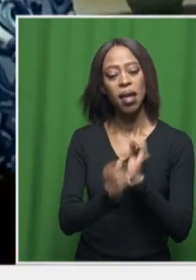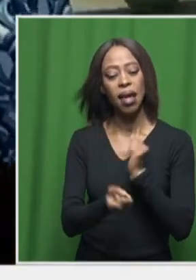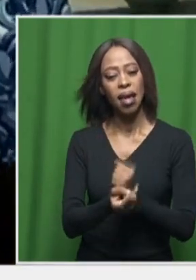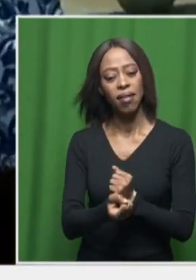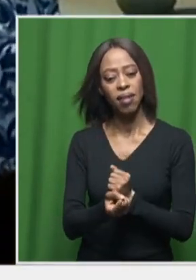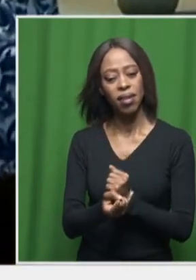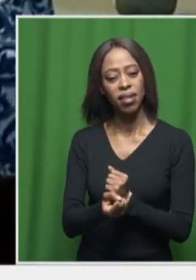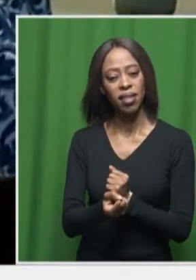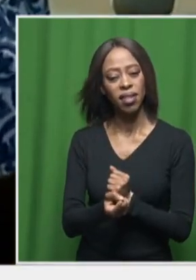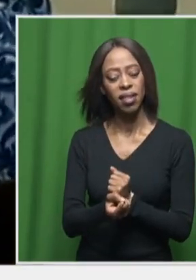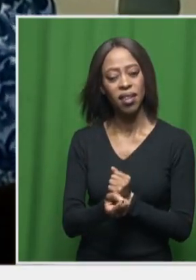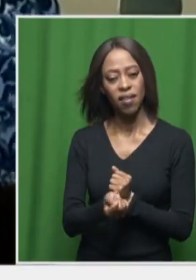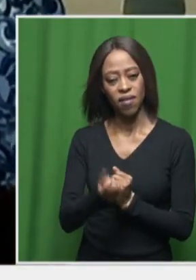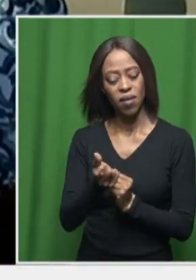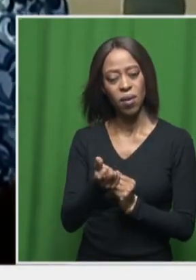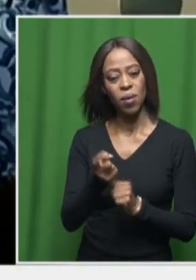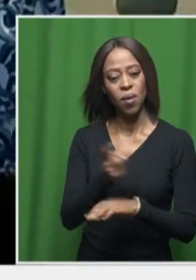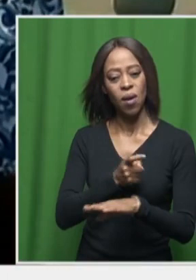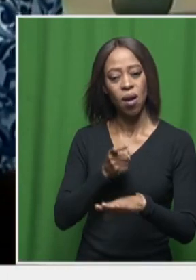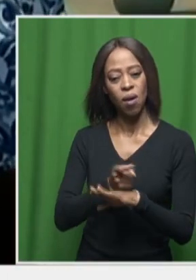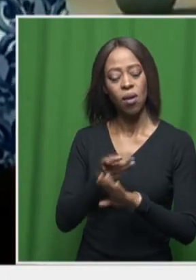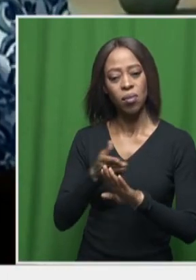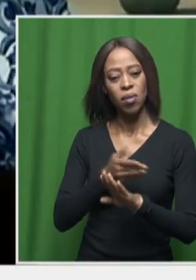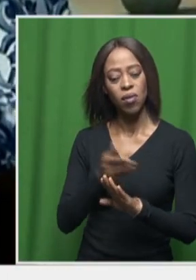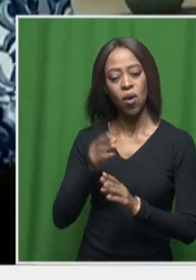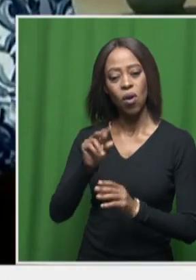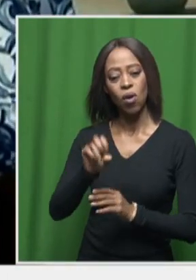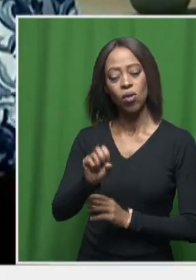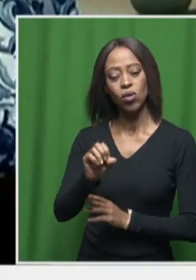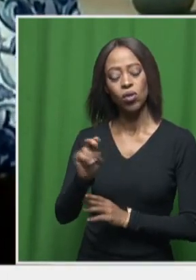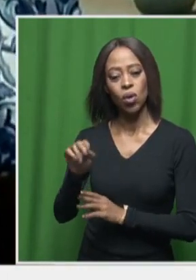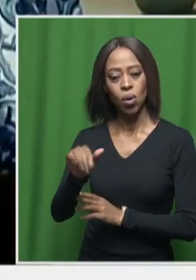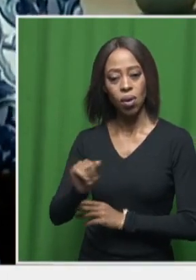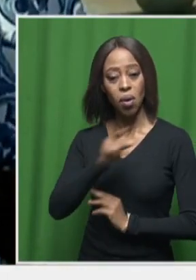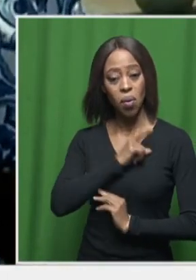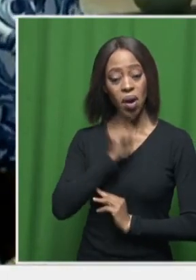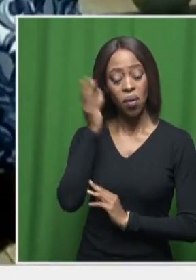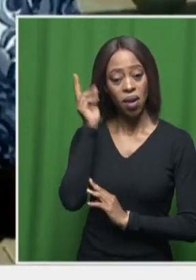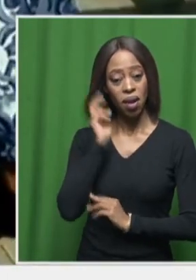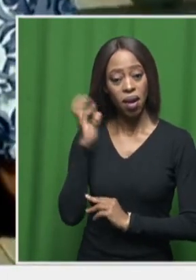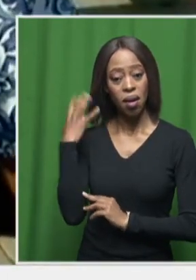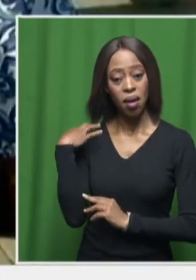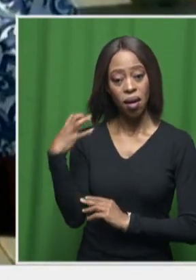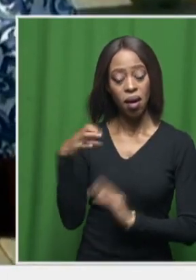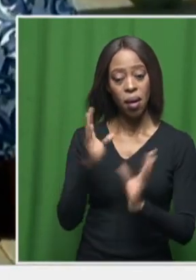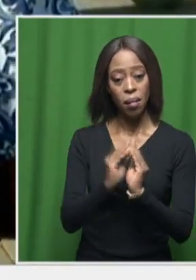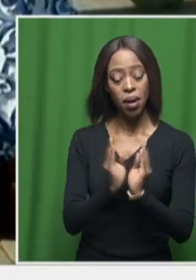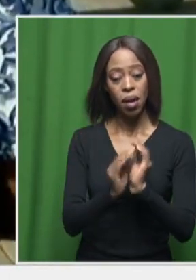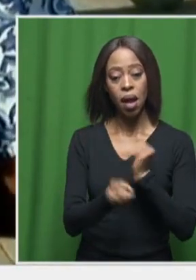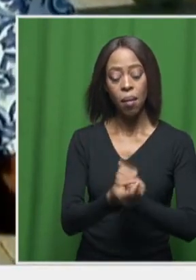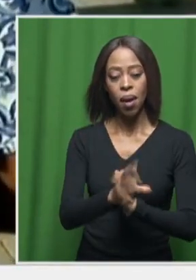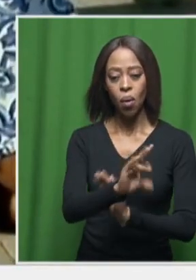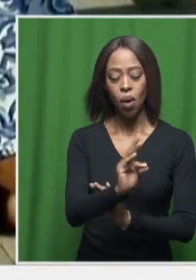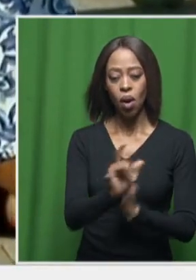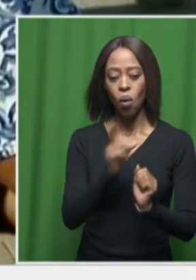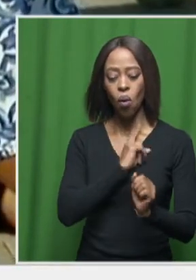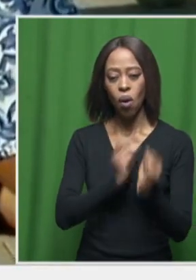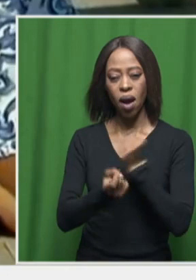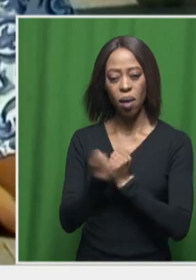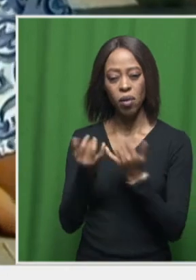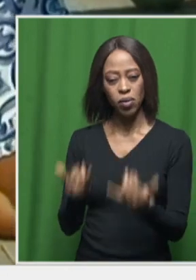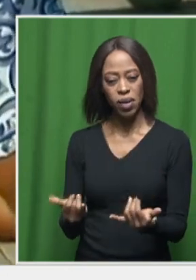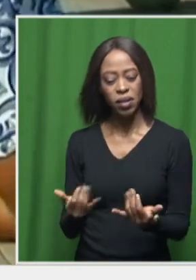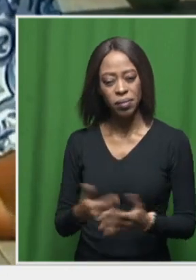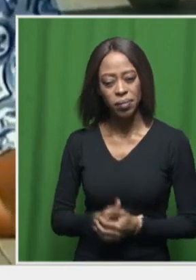on literally a few hours before the State of the Nation address? We do understand that cabinet meetings normally take place on a Wednesday. Why is the cabinet meeting today